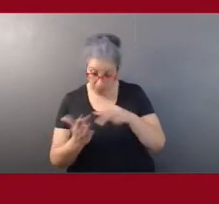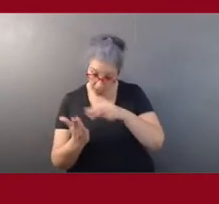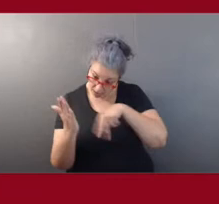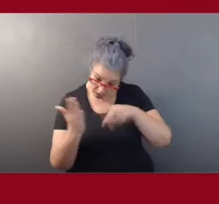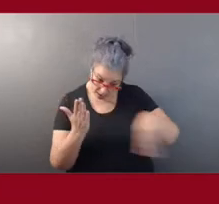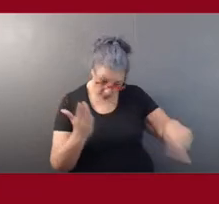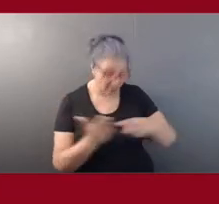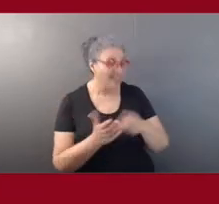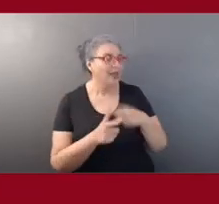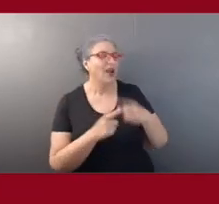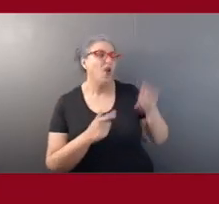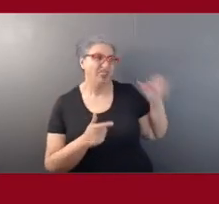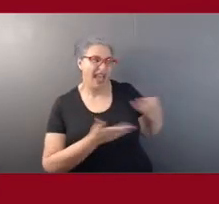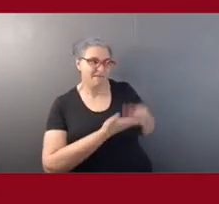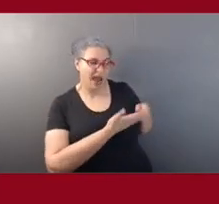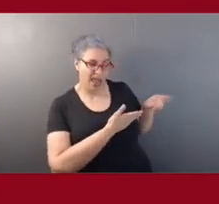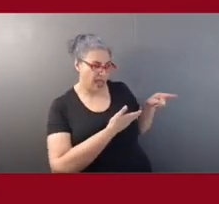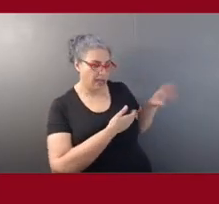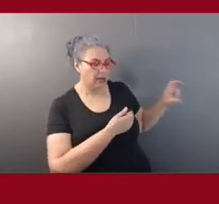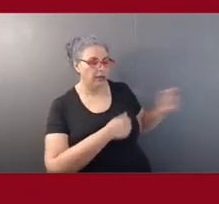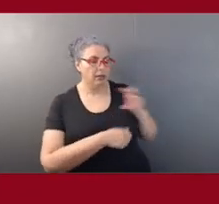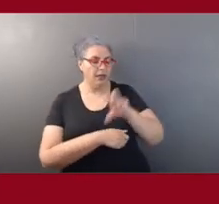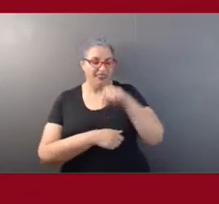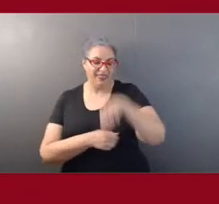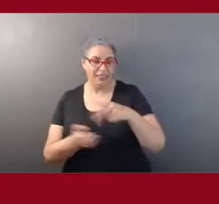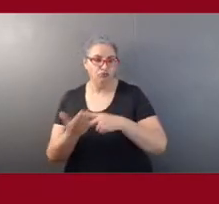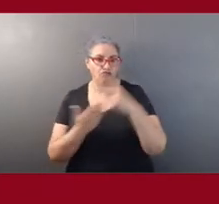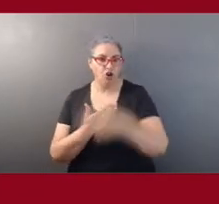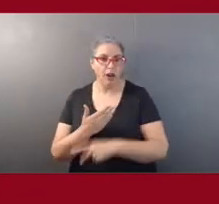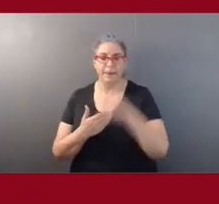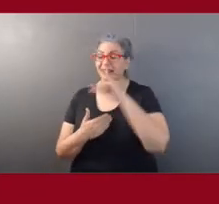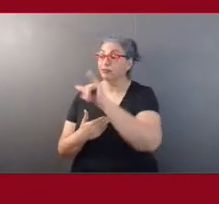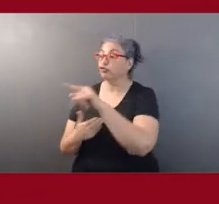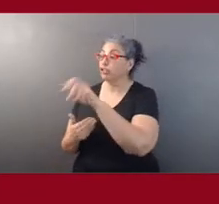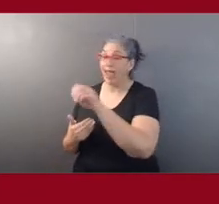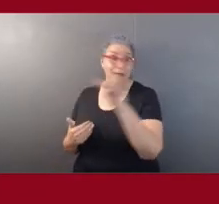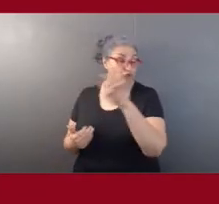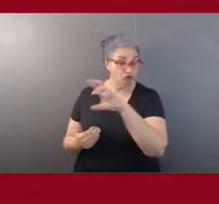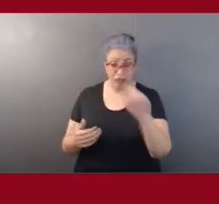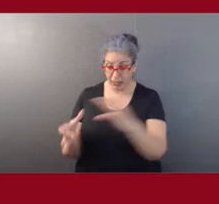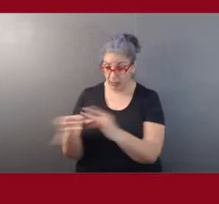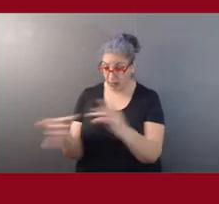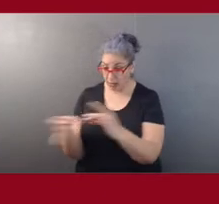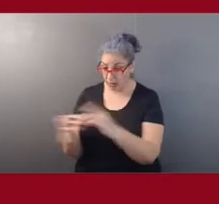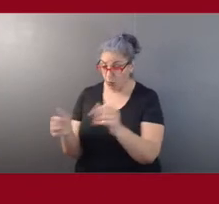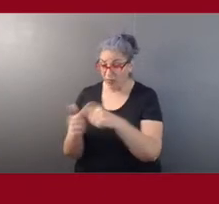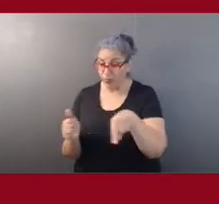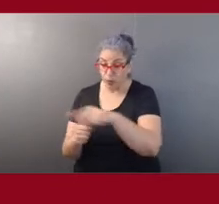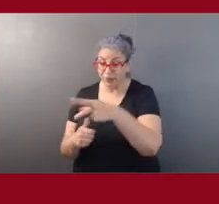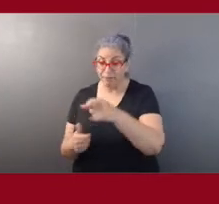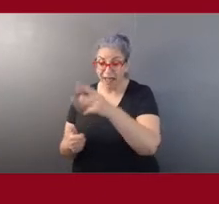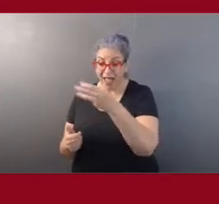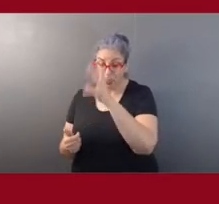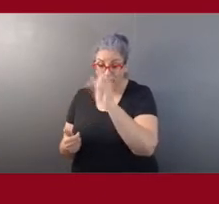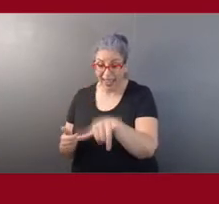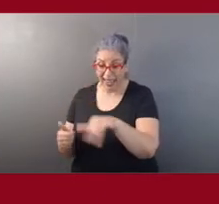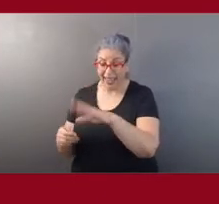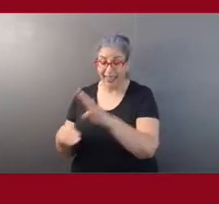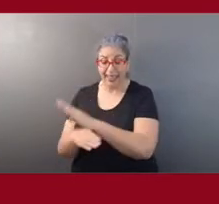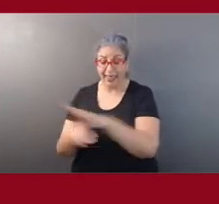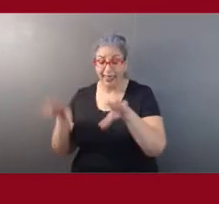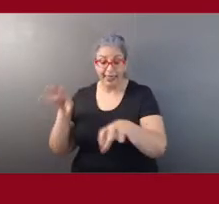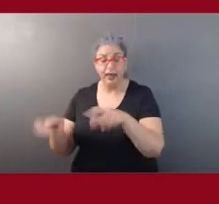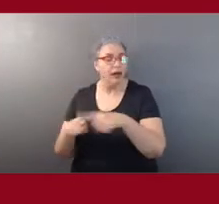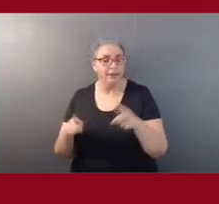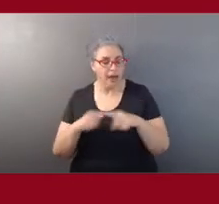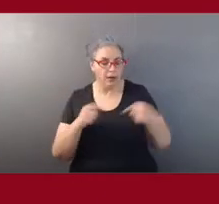these funds from this place and do that program that Jeanette and Bree are mentioning with those pathway organizations, and saying, hey, these